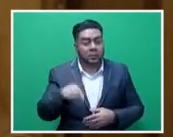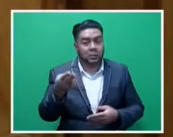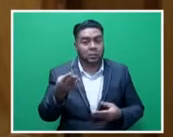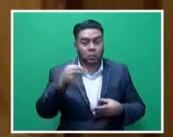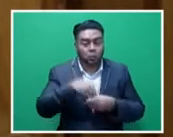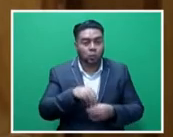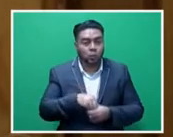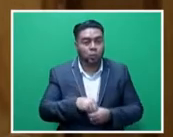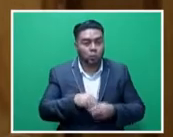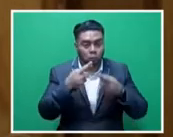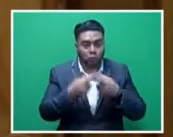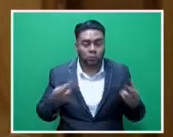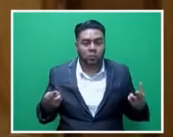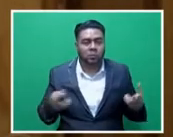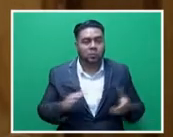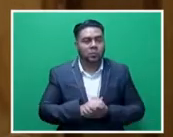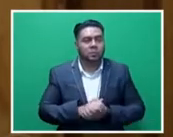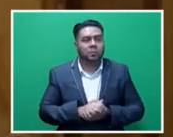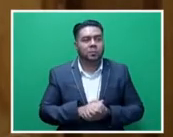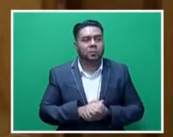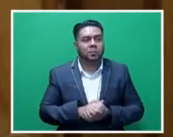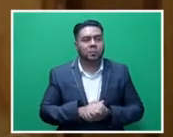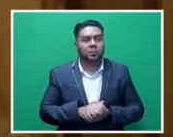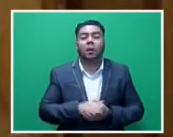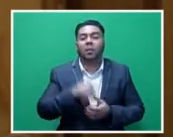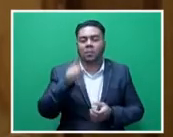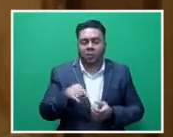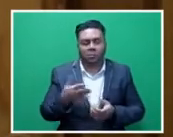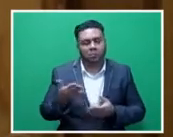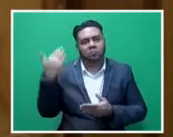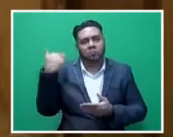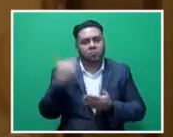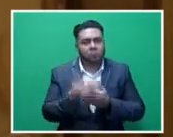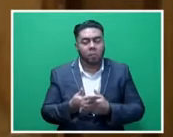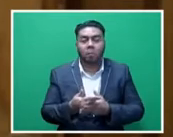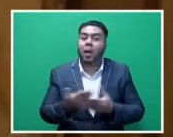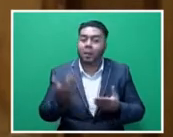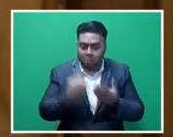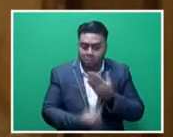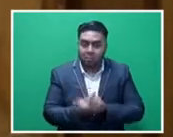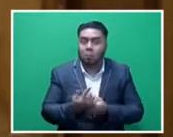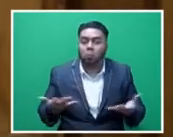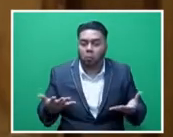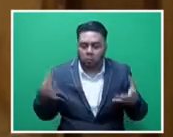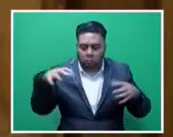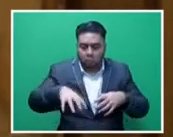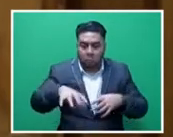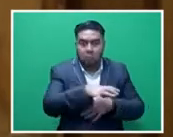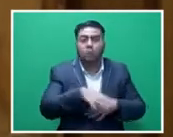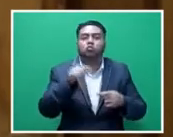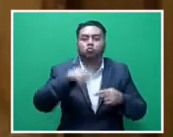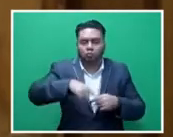of activities through decentralizing of disability services that are predominantly located in Suva and in no other